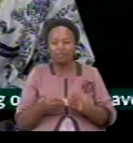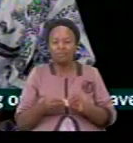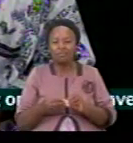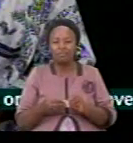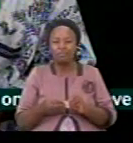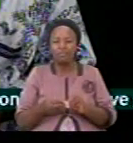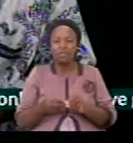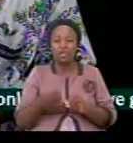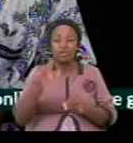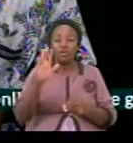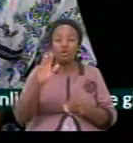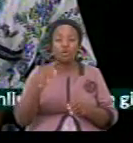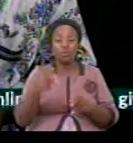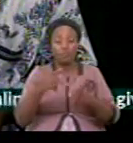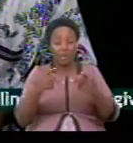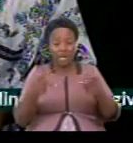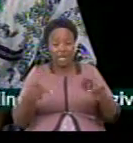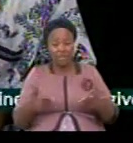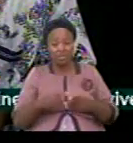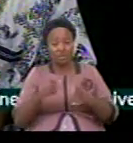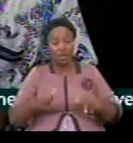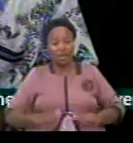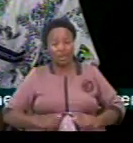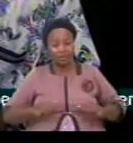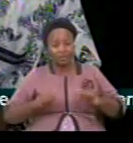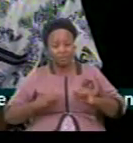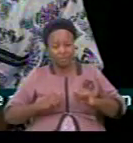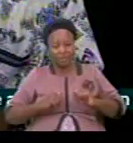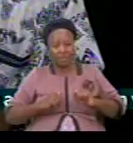SMS or WhatsApp to that number